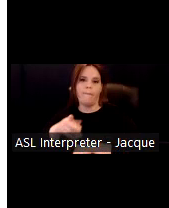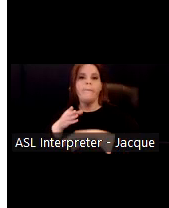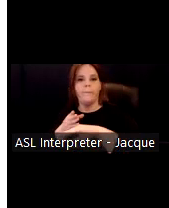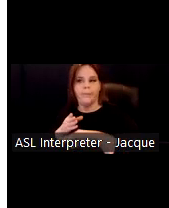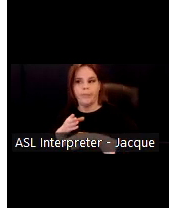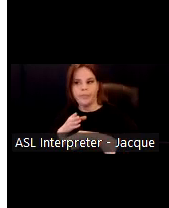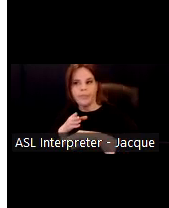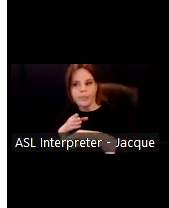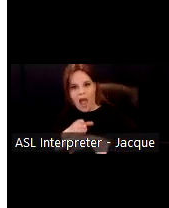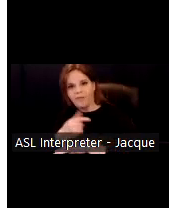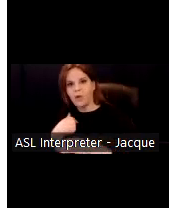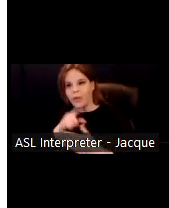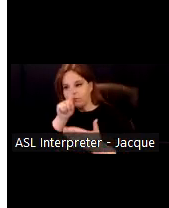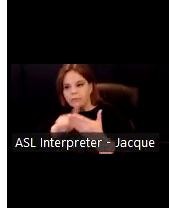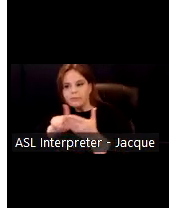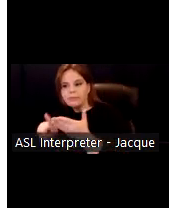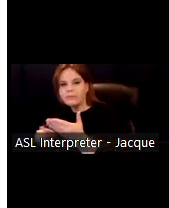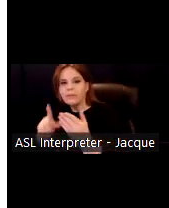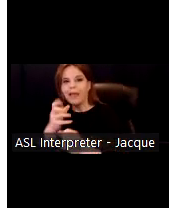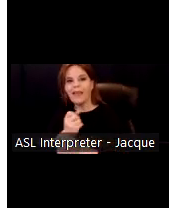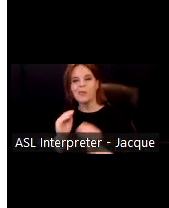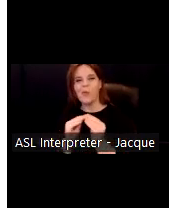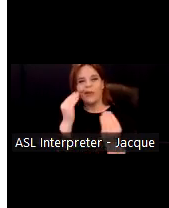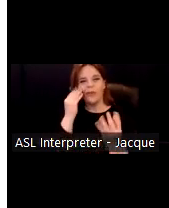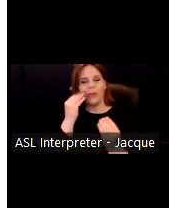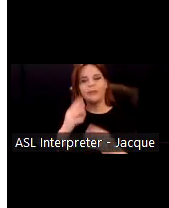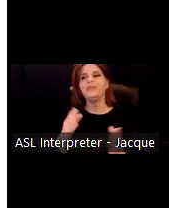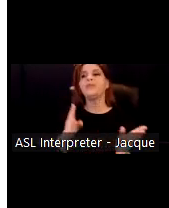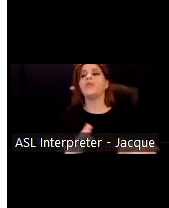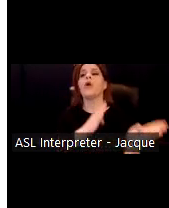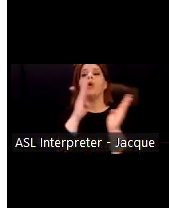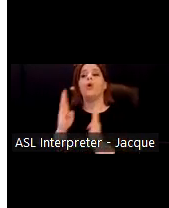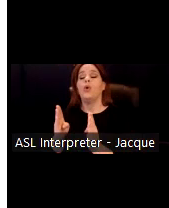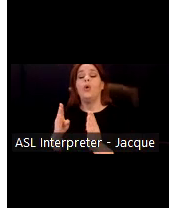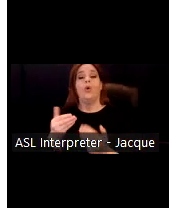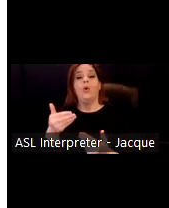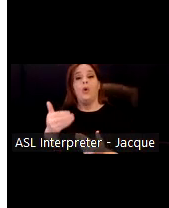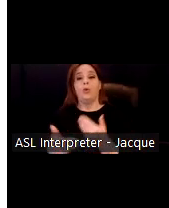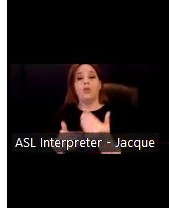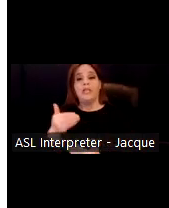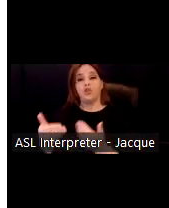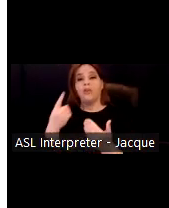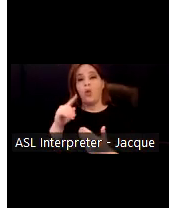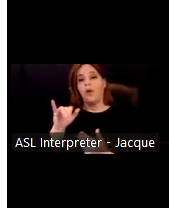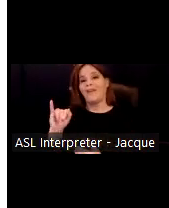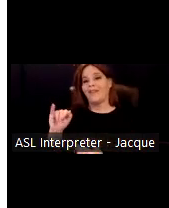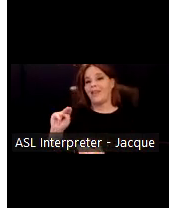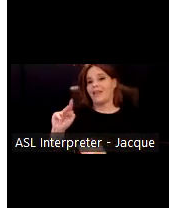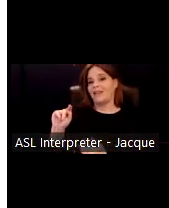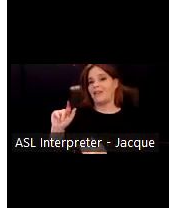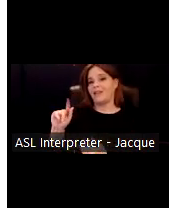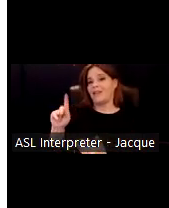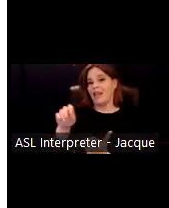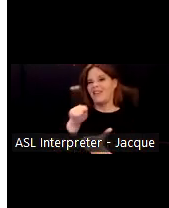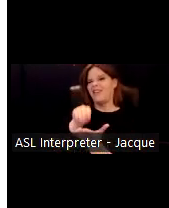we get a little bit more information. So moving into the procedure for intake, a